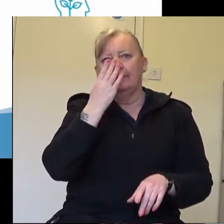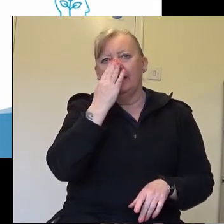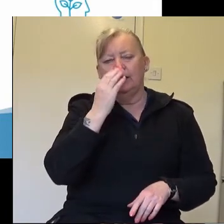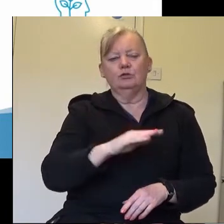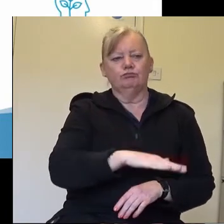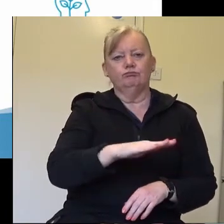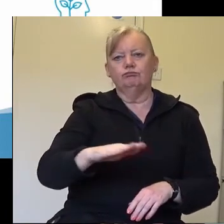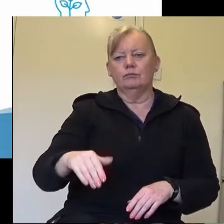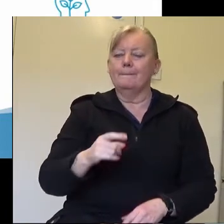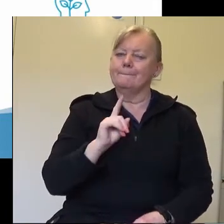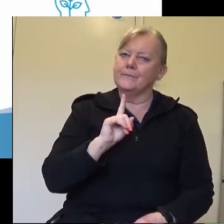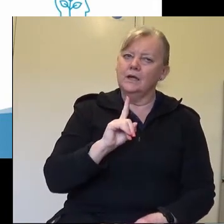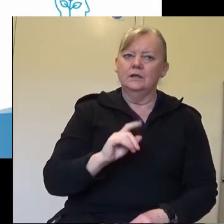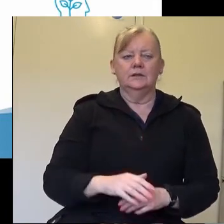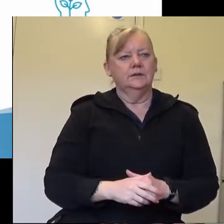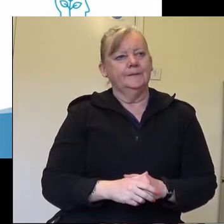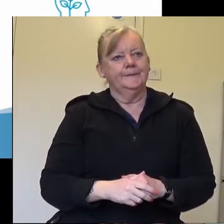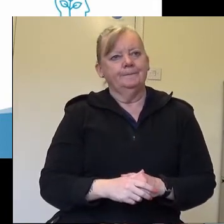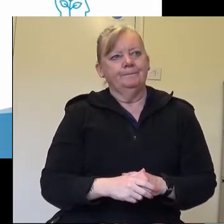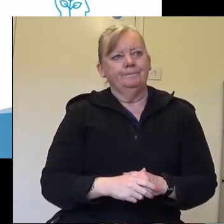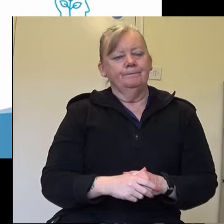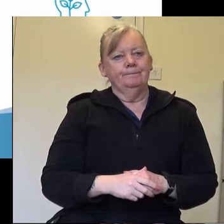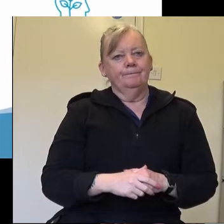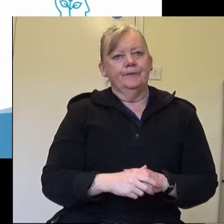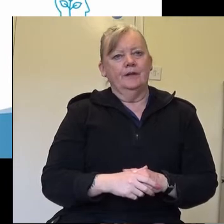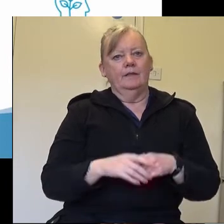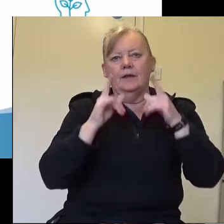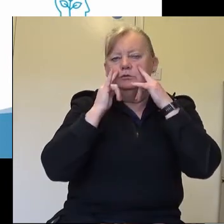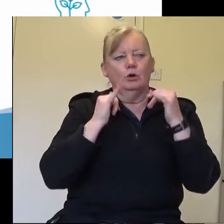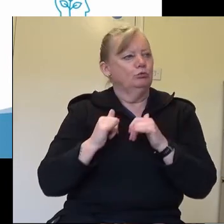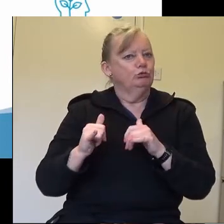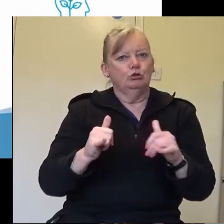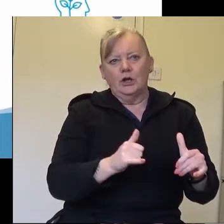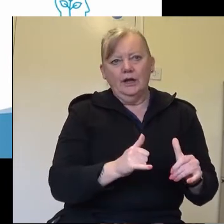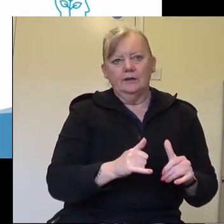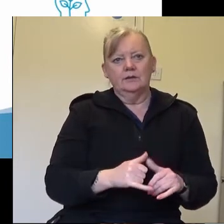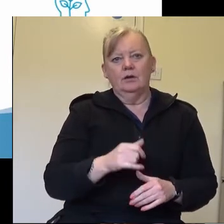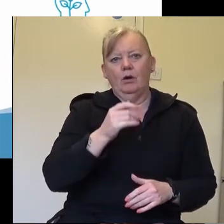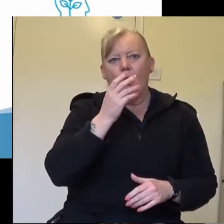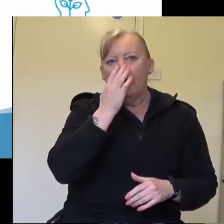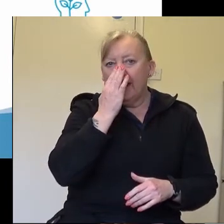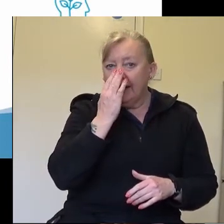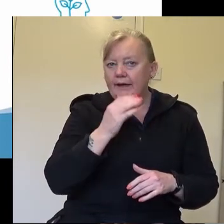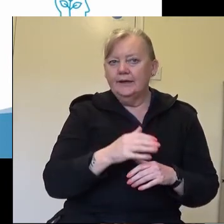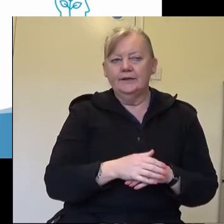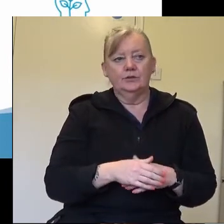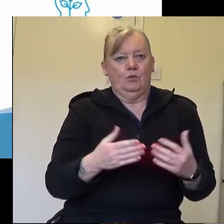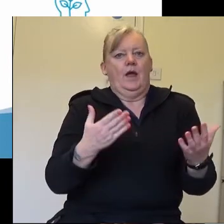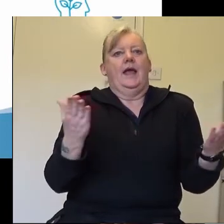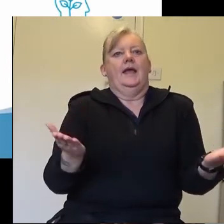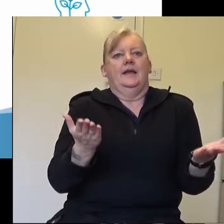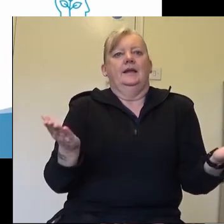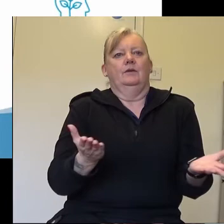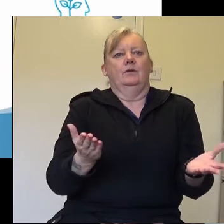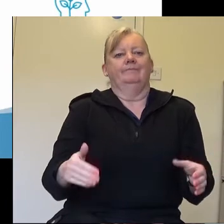their age. But unlike Tinder, the dating app, Yellow has